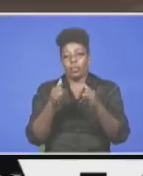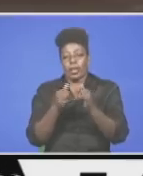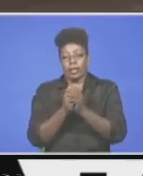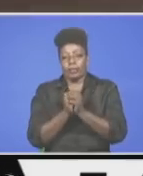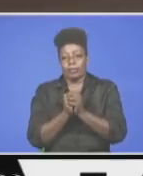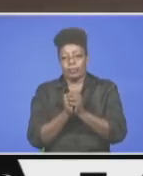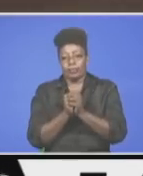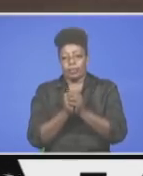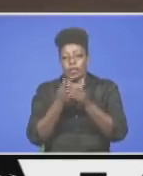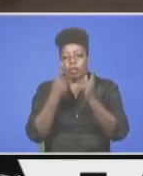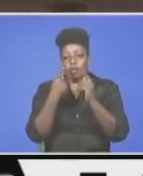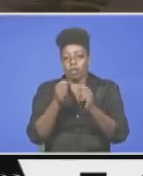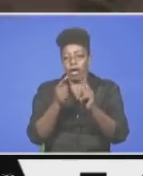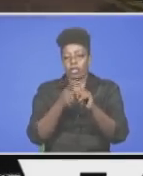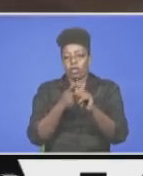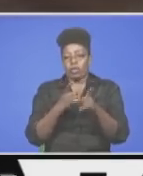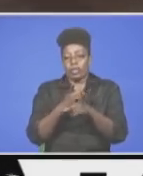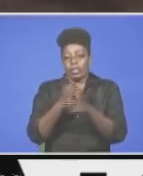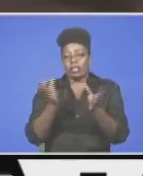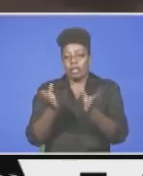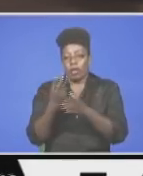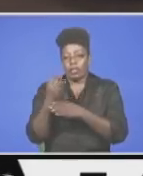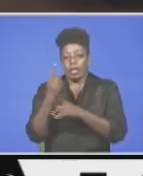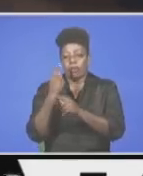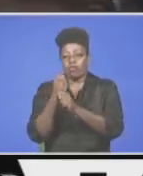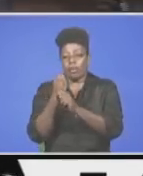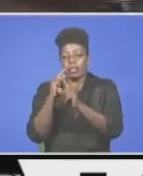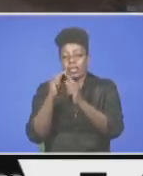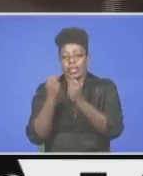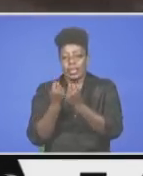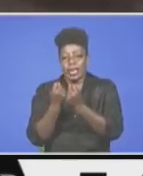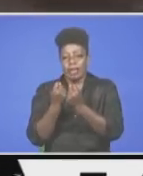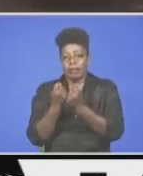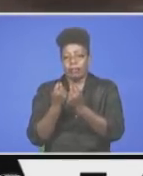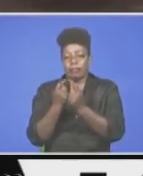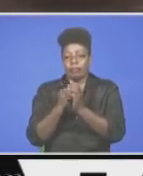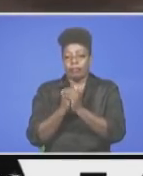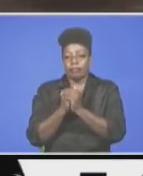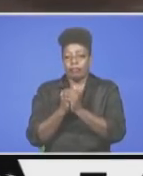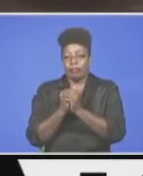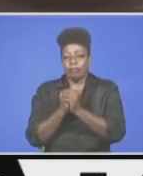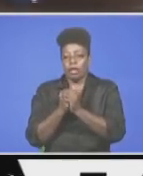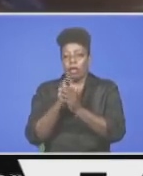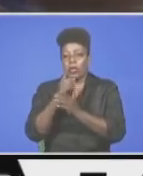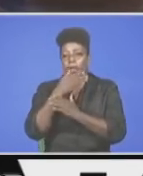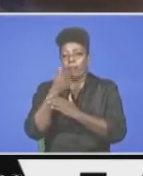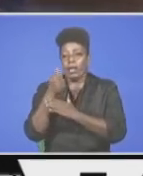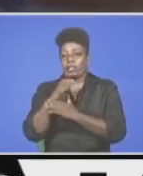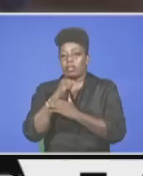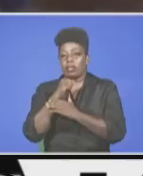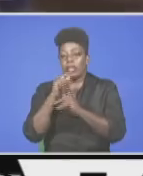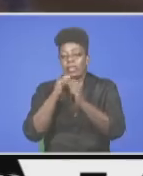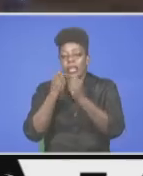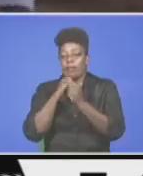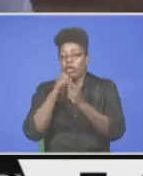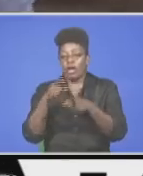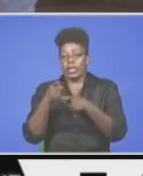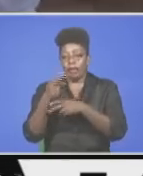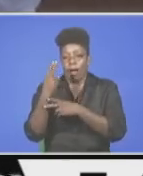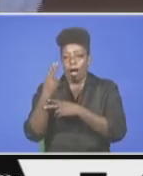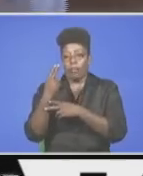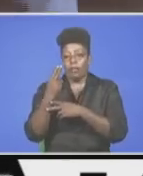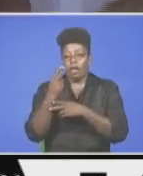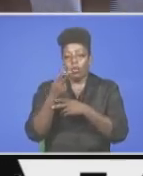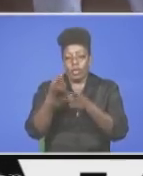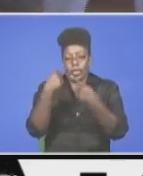Game plan is to try and discourage them. Truckers is a team very pesky, team that don't give up, and so we came out here tonight with a game